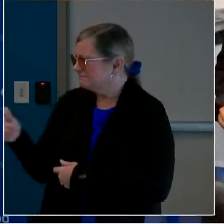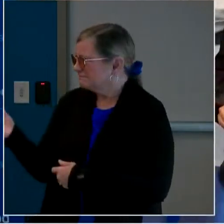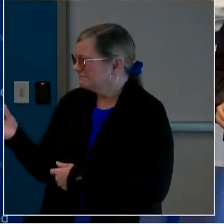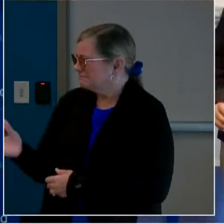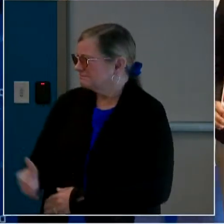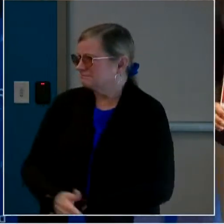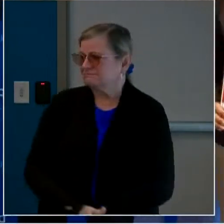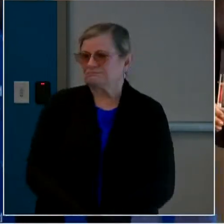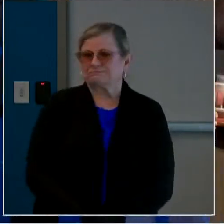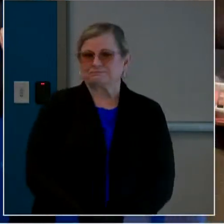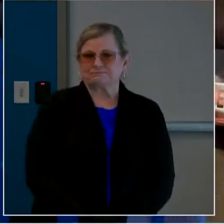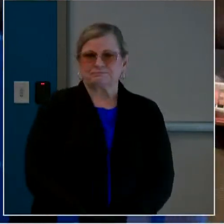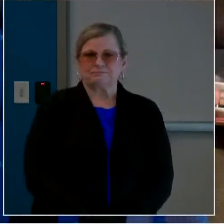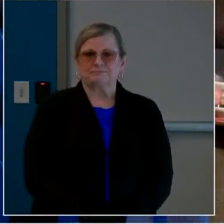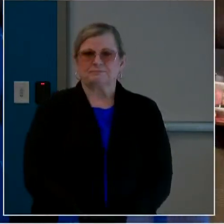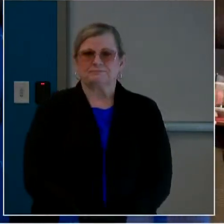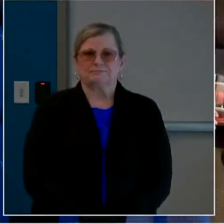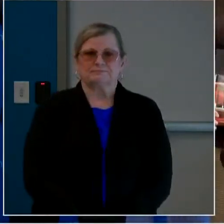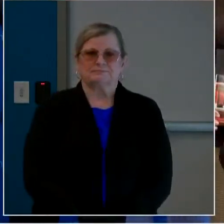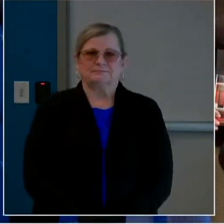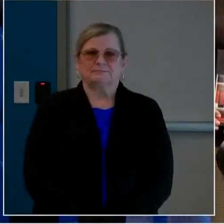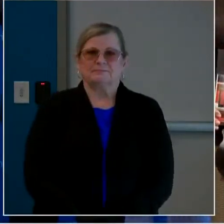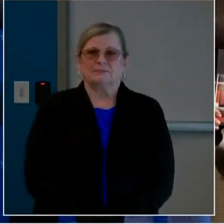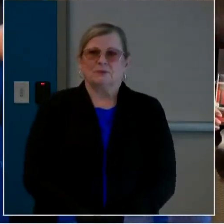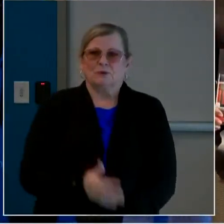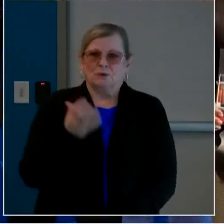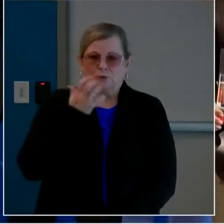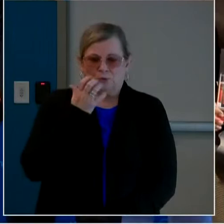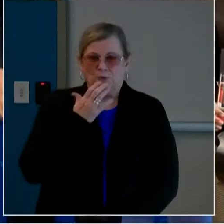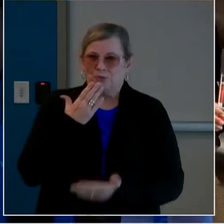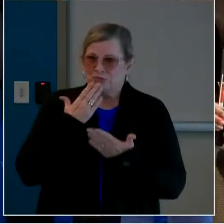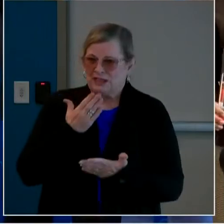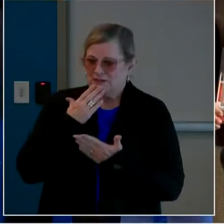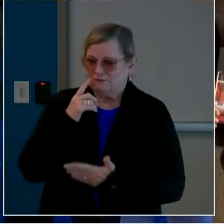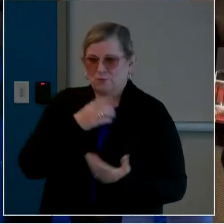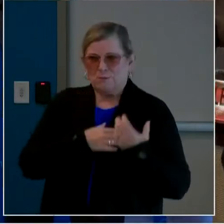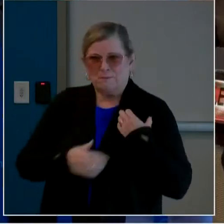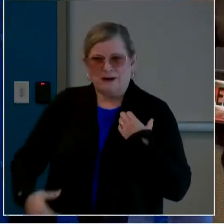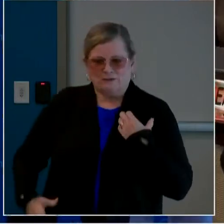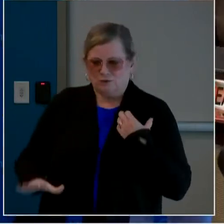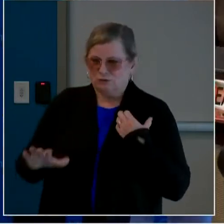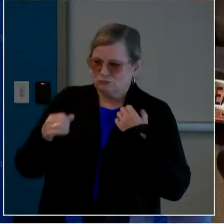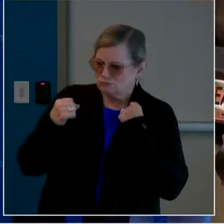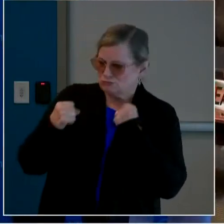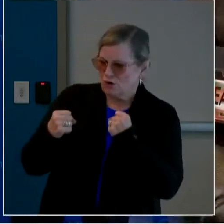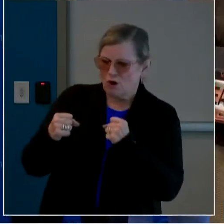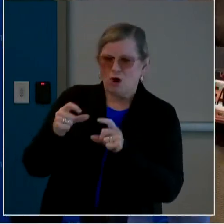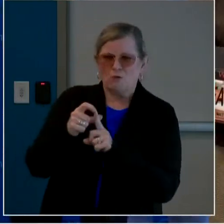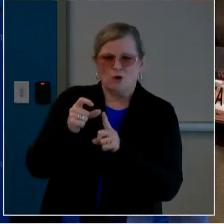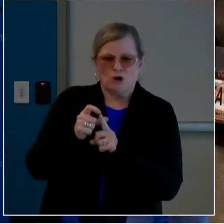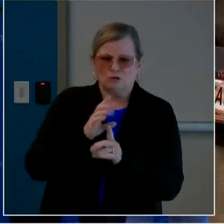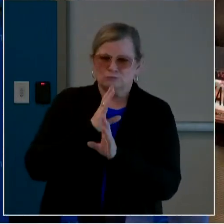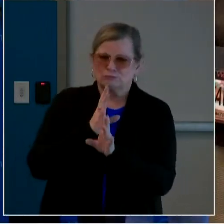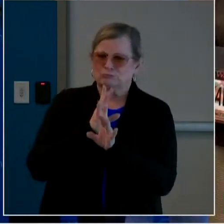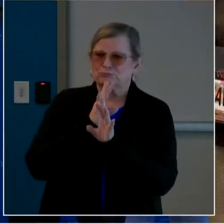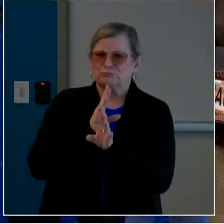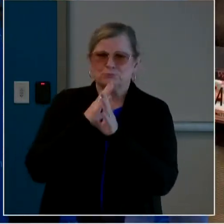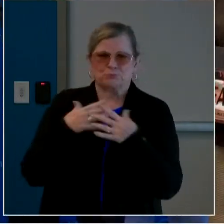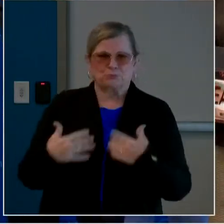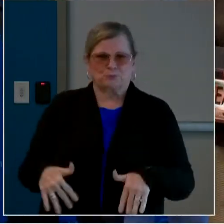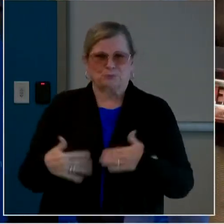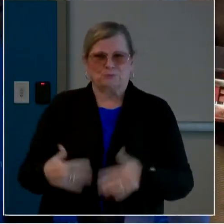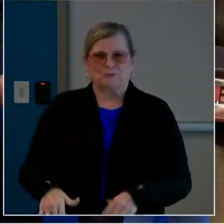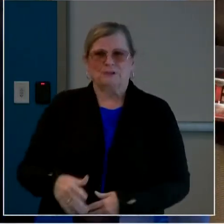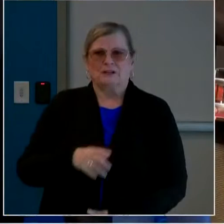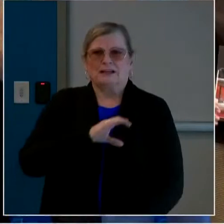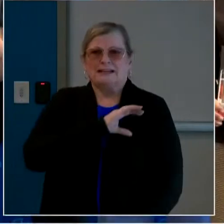Thank you, Mayor, for those powerful words. Next, we're going to be hearing from Council Chairman Phil